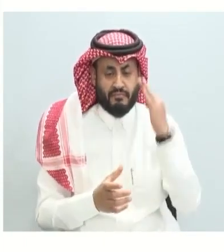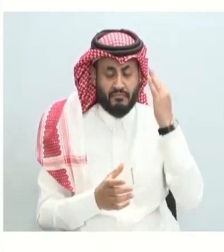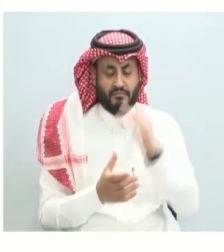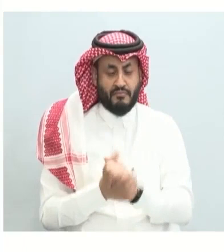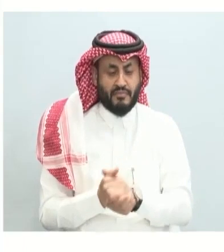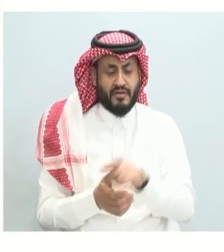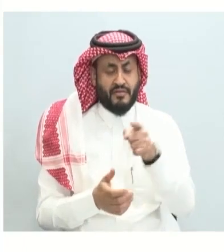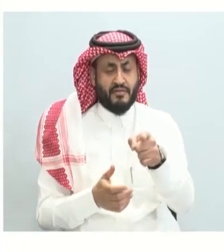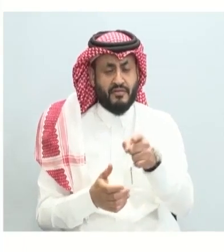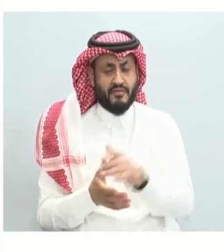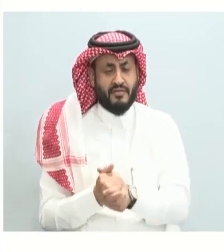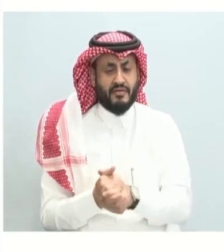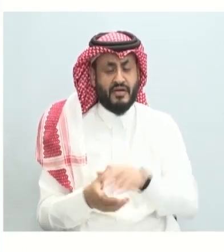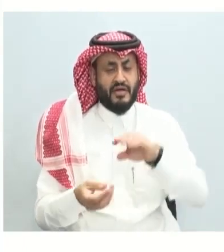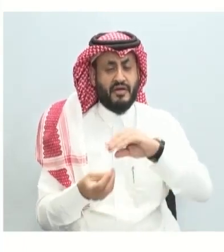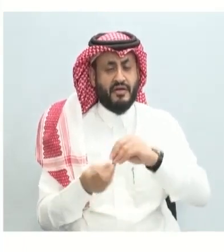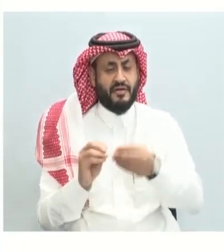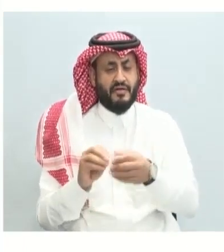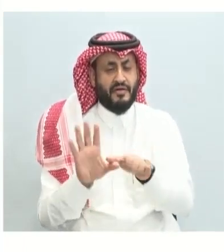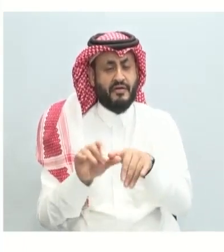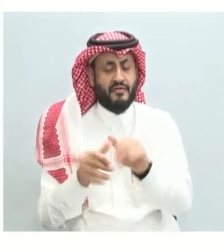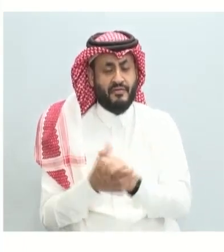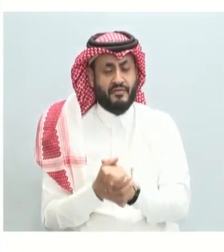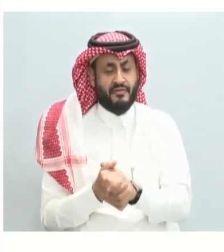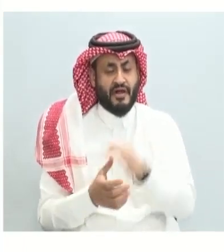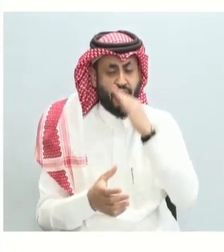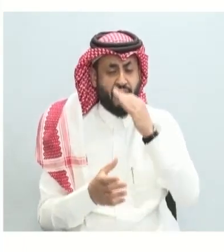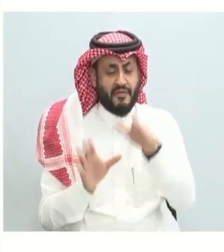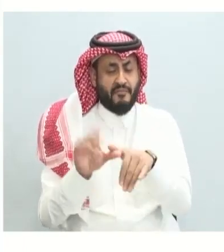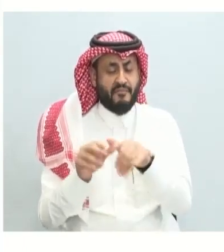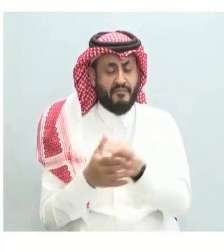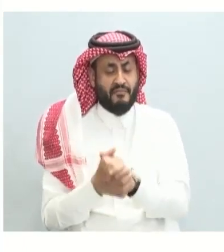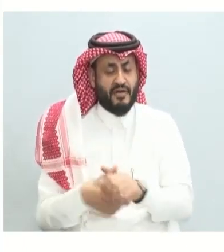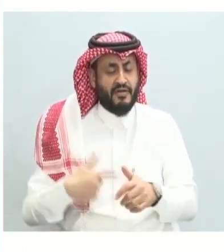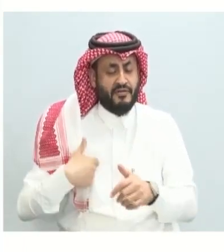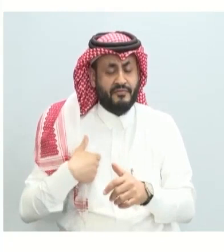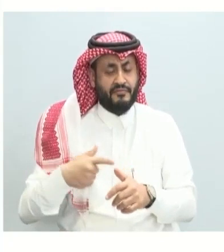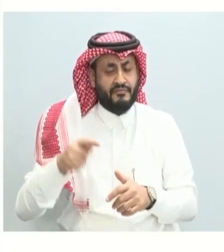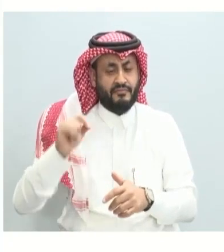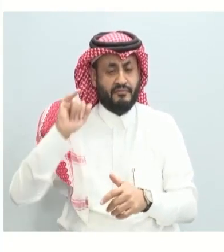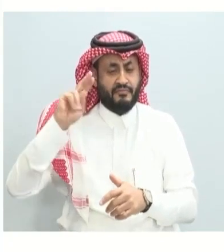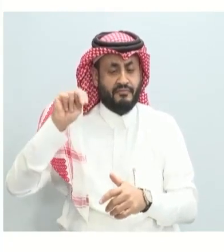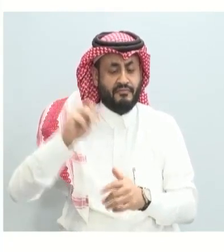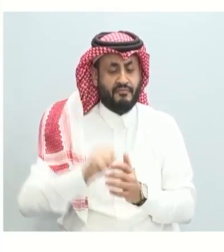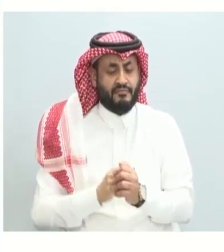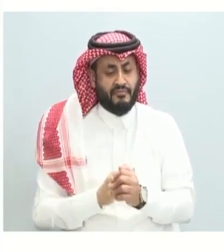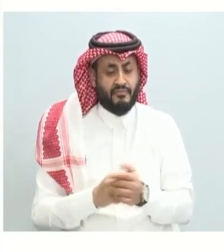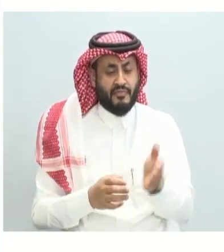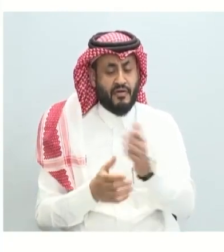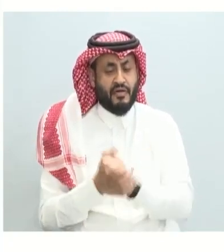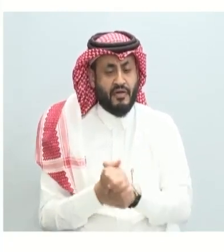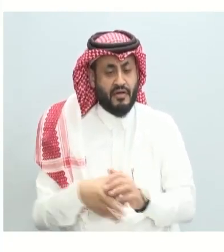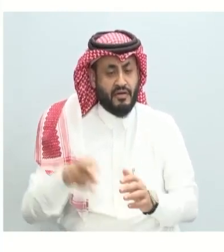This is his parrot. His name is Tim. Tim is big and